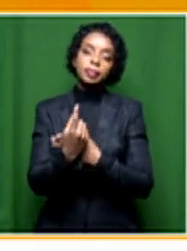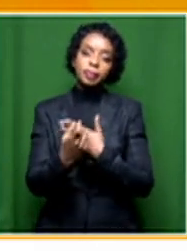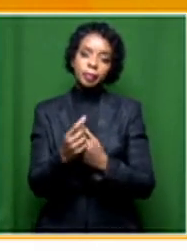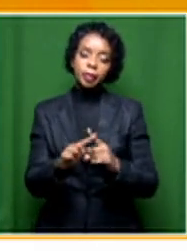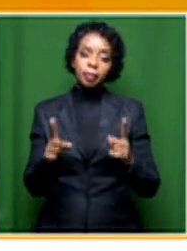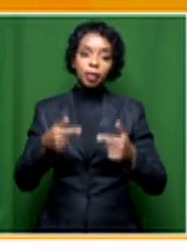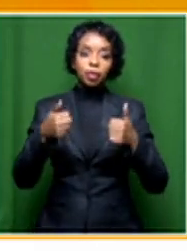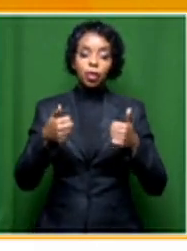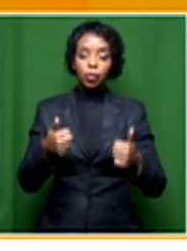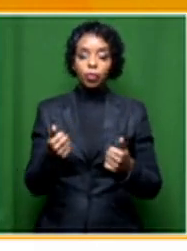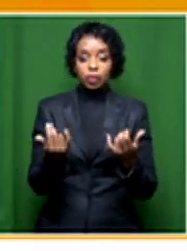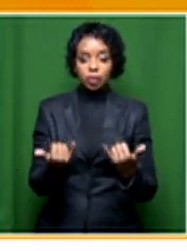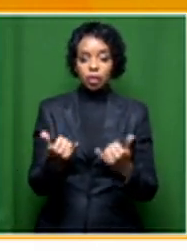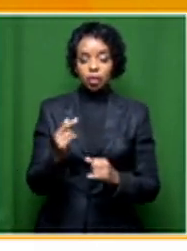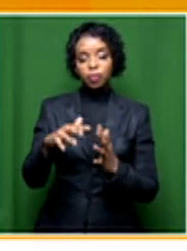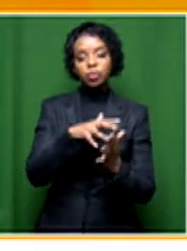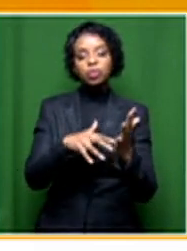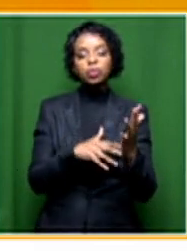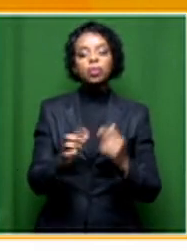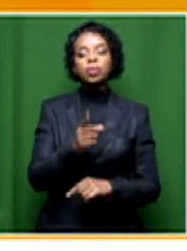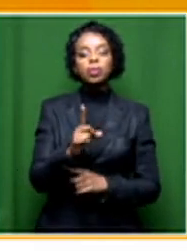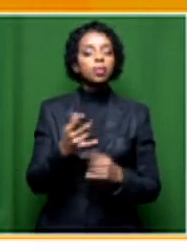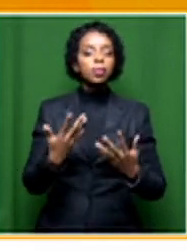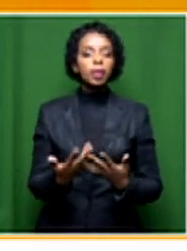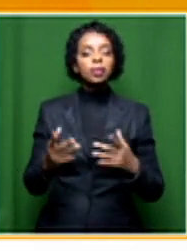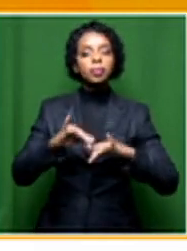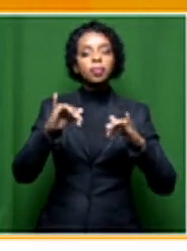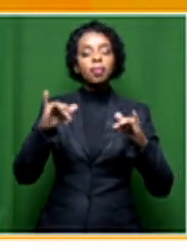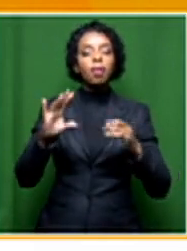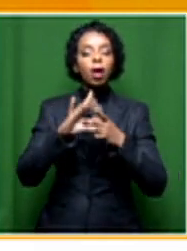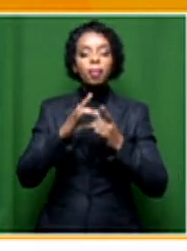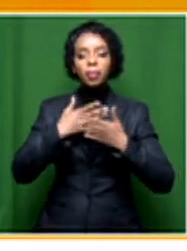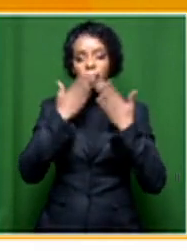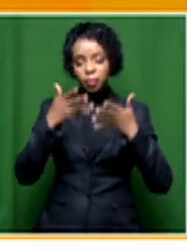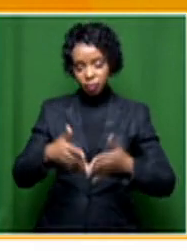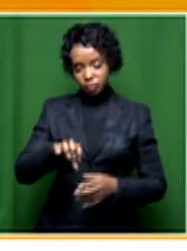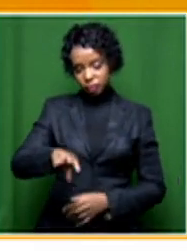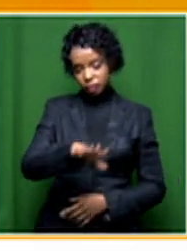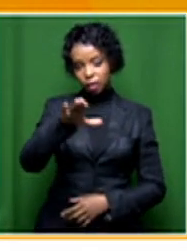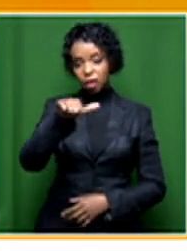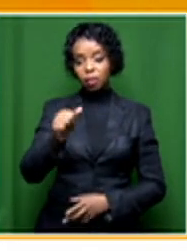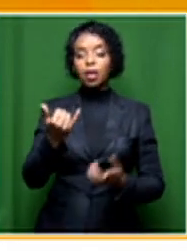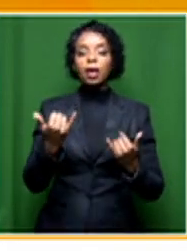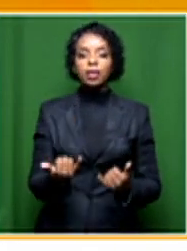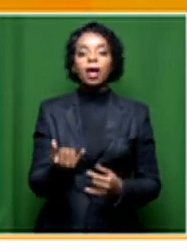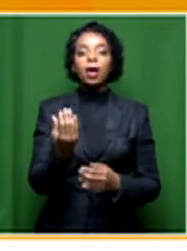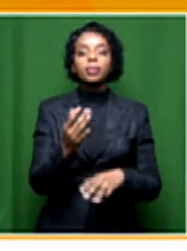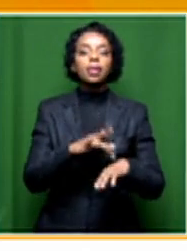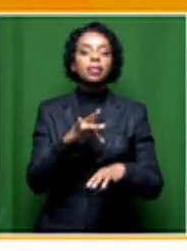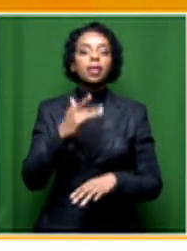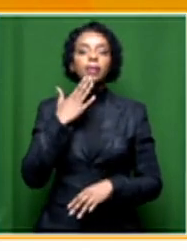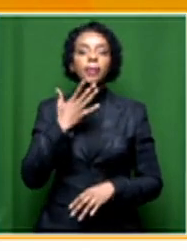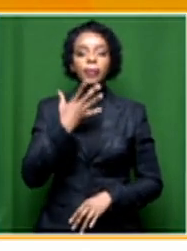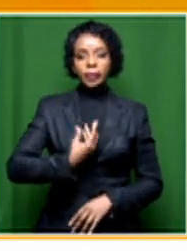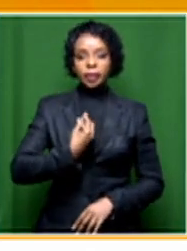good news story now. The dire homelessness situation in South Africa has touched a young social entrepreneur